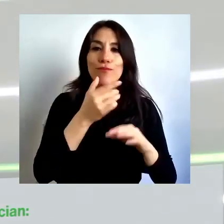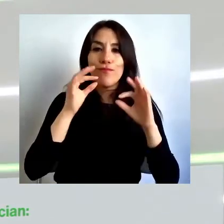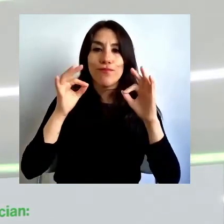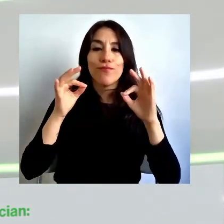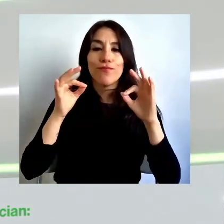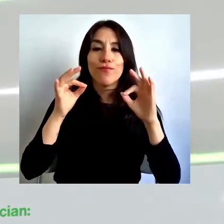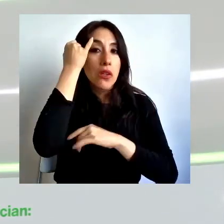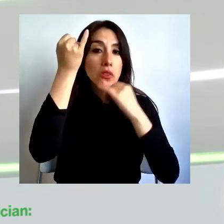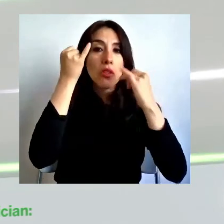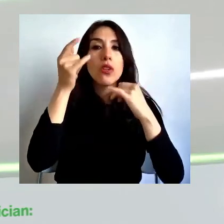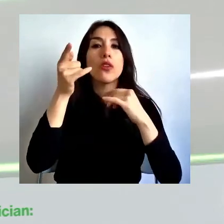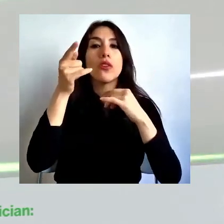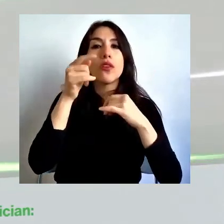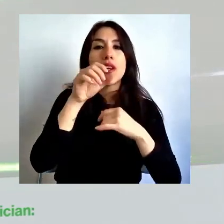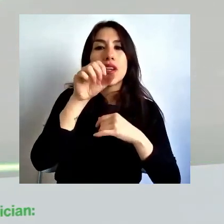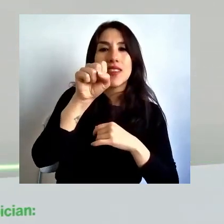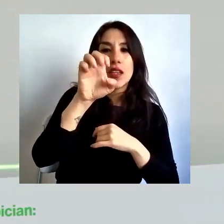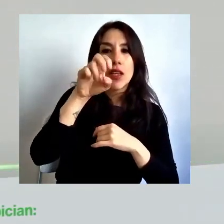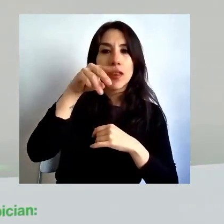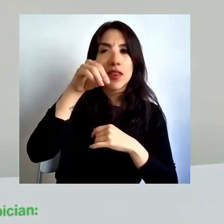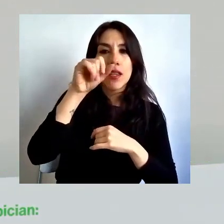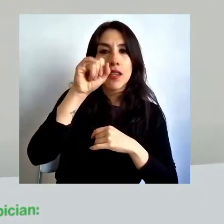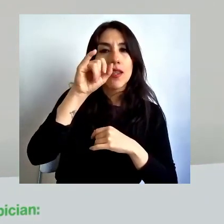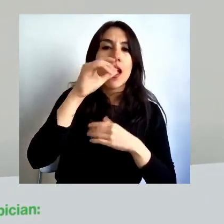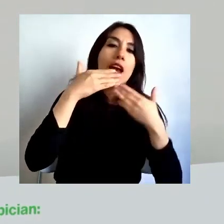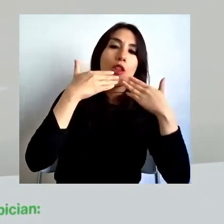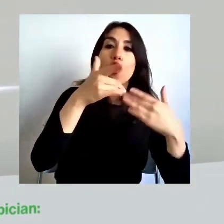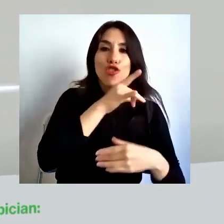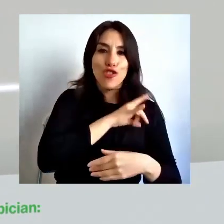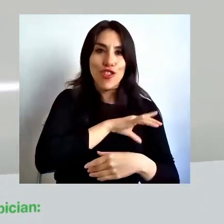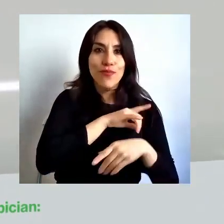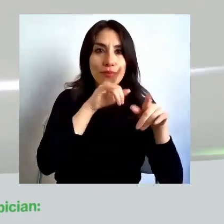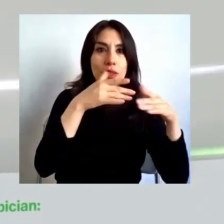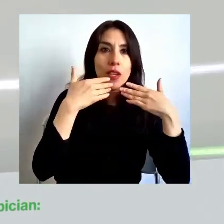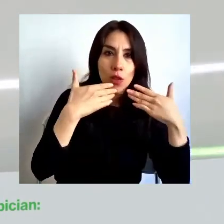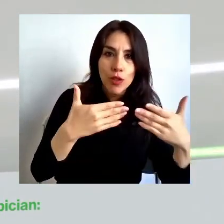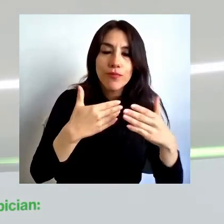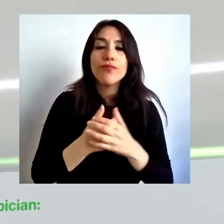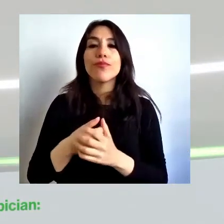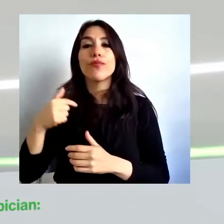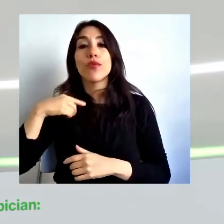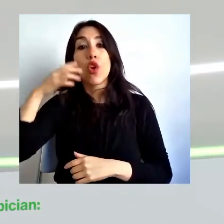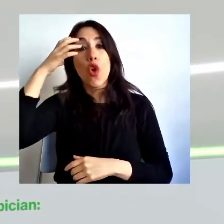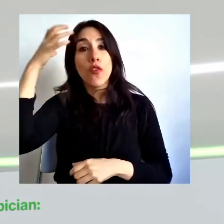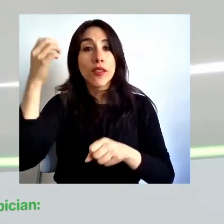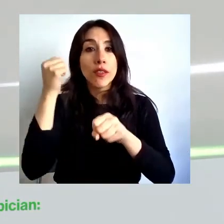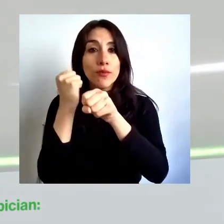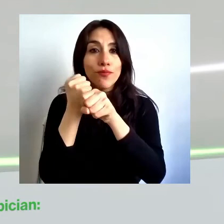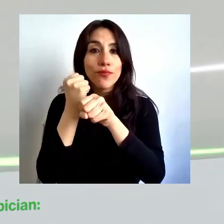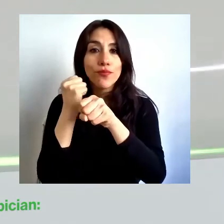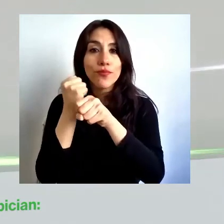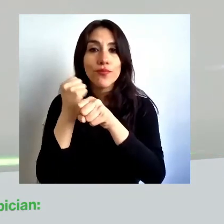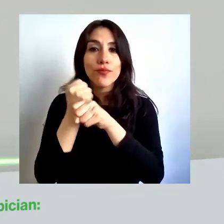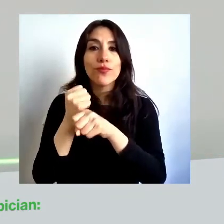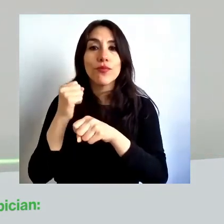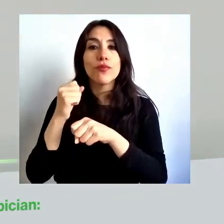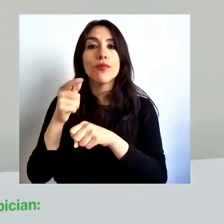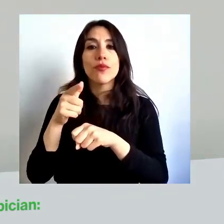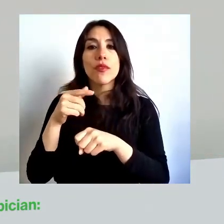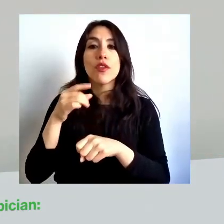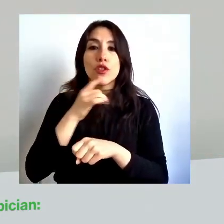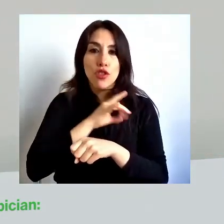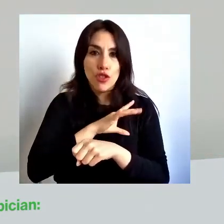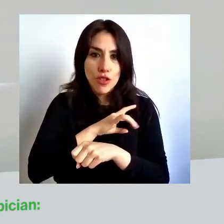The government of Chile, the Service for Disability, the Labor Department from the government of Chile,